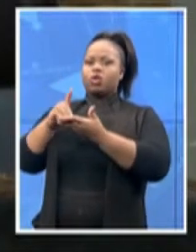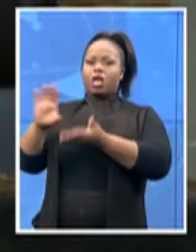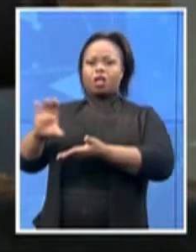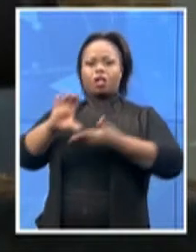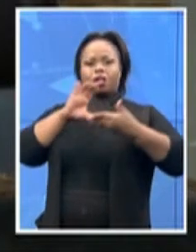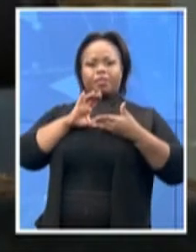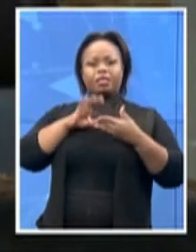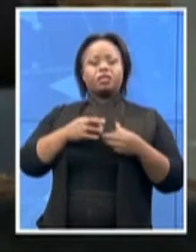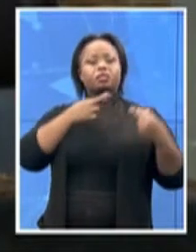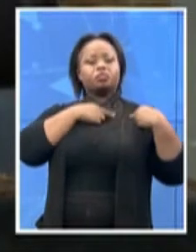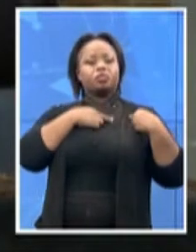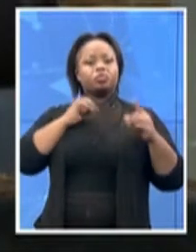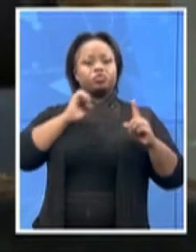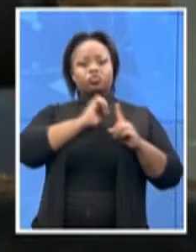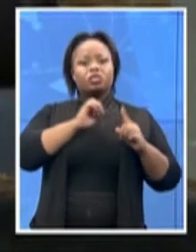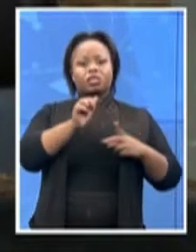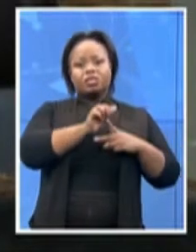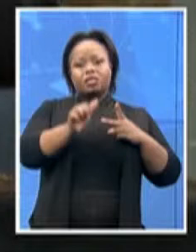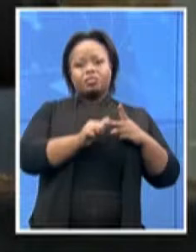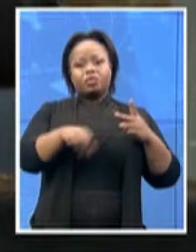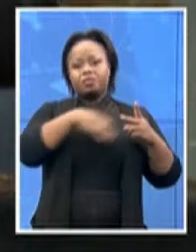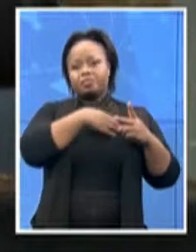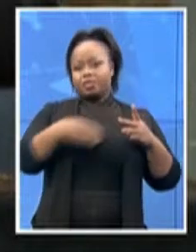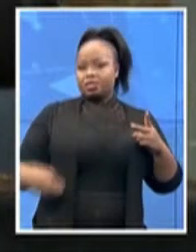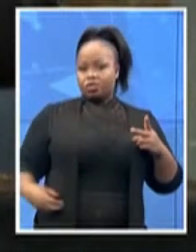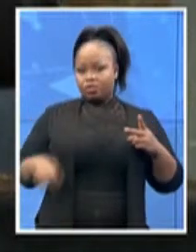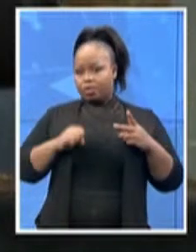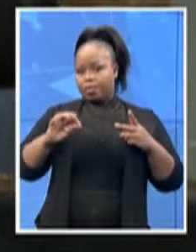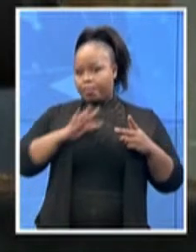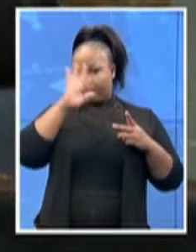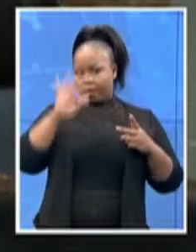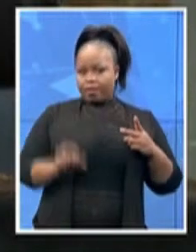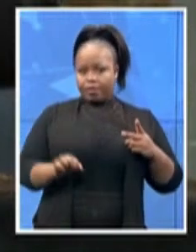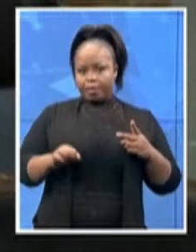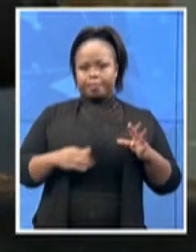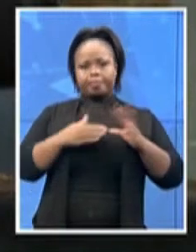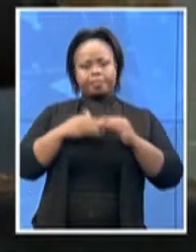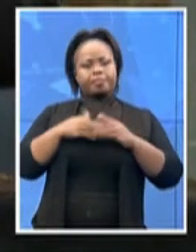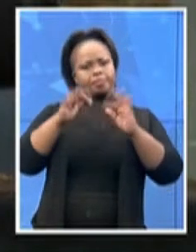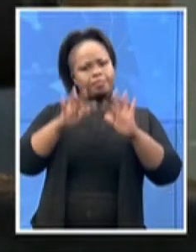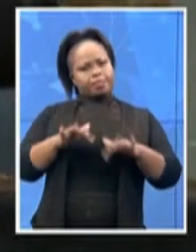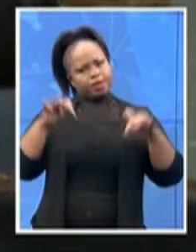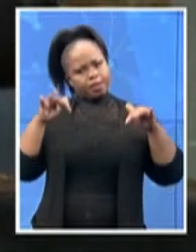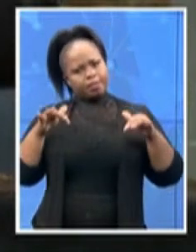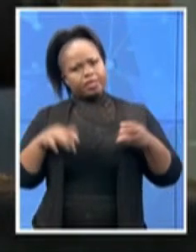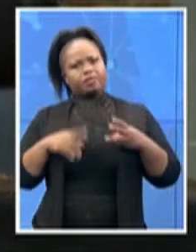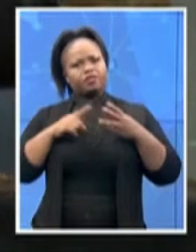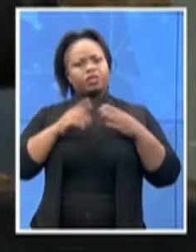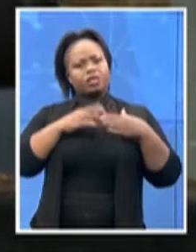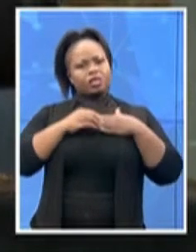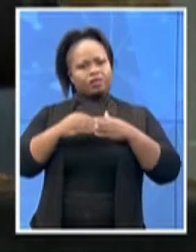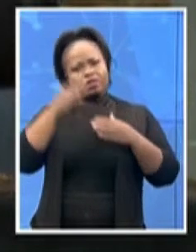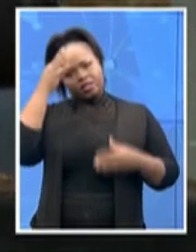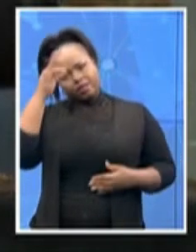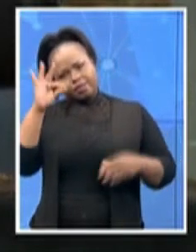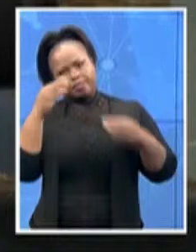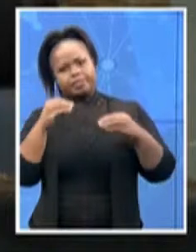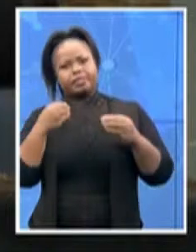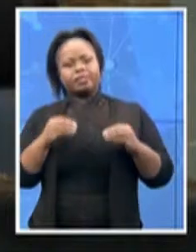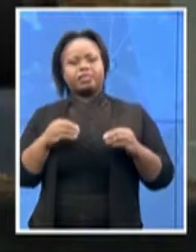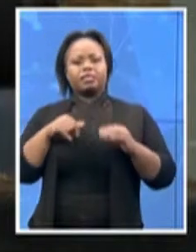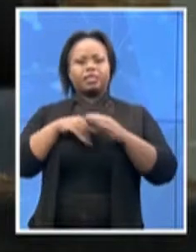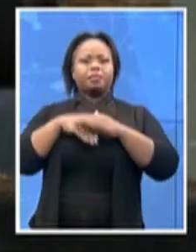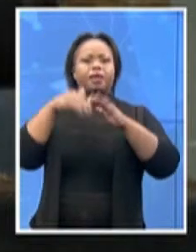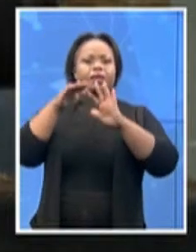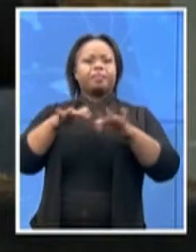of the Republic, Member of Parliament, leader of government business in Parliament, and even as